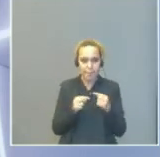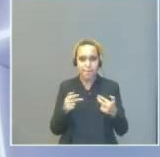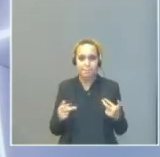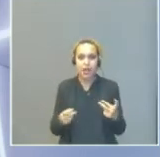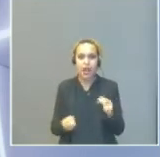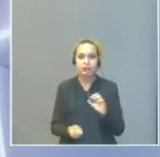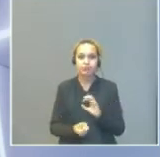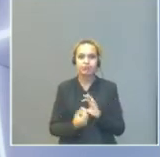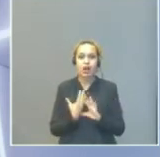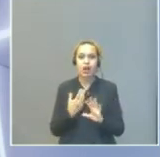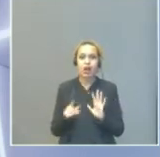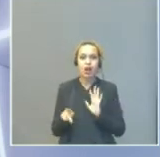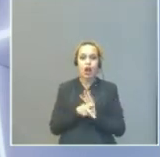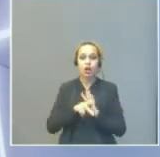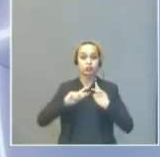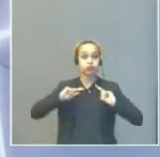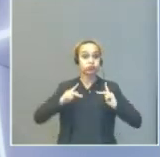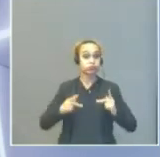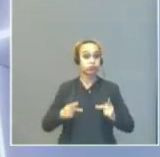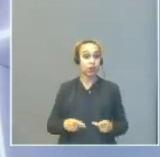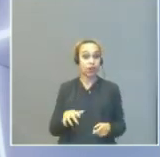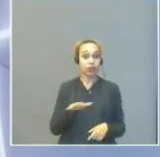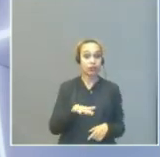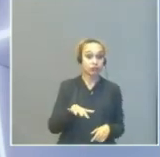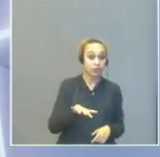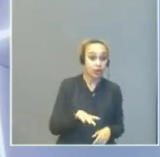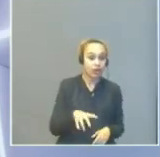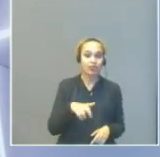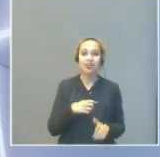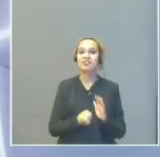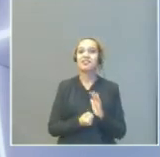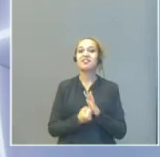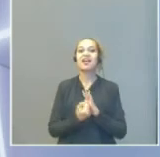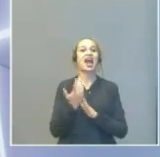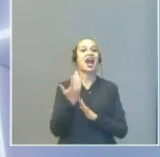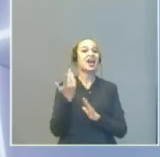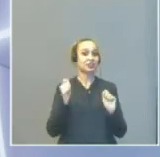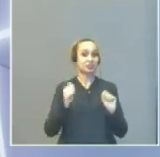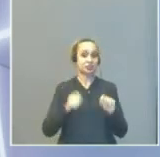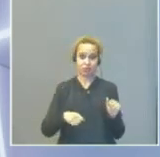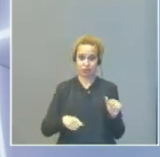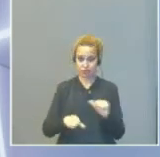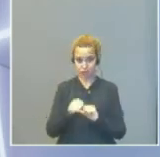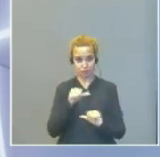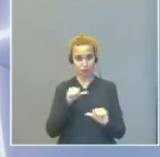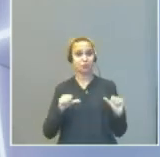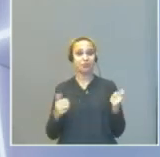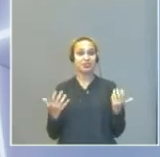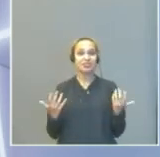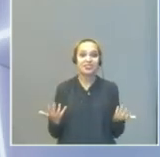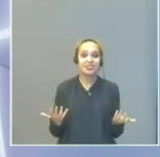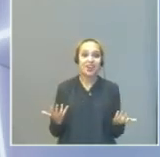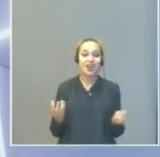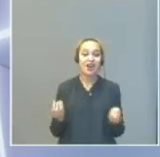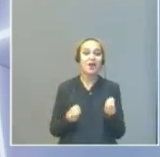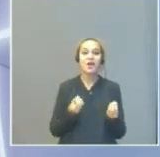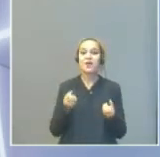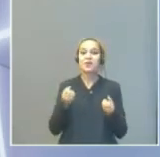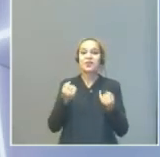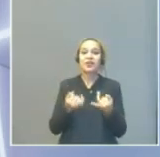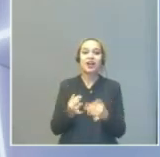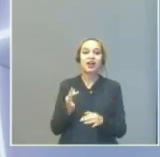territory, are there other ways we can shapeshift? Are there ways we can speak about post-humanist